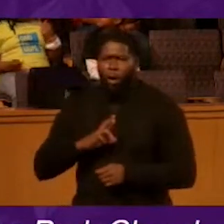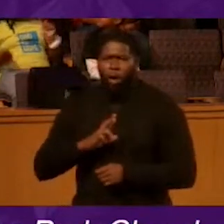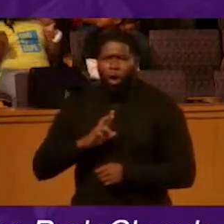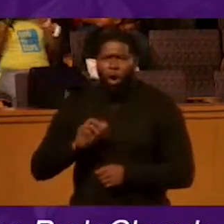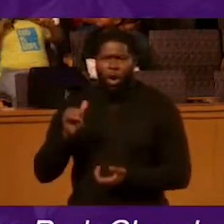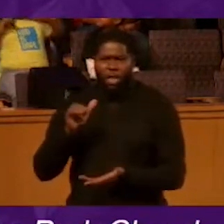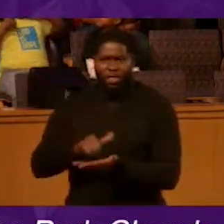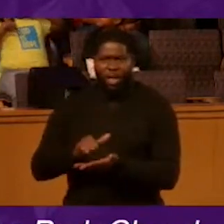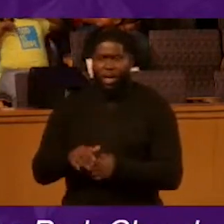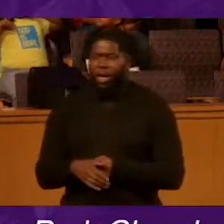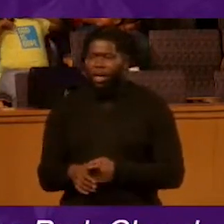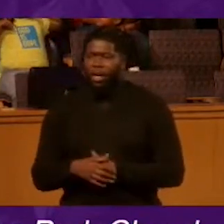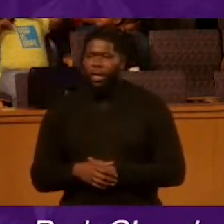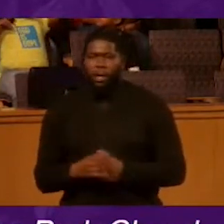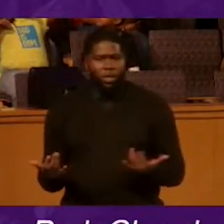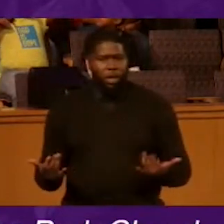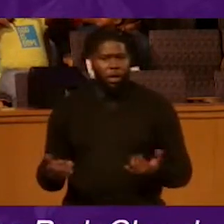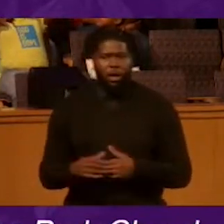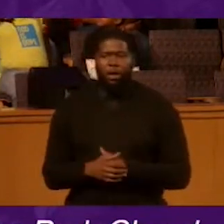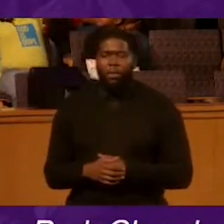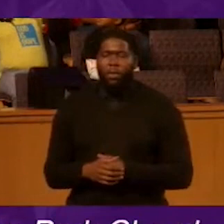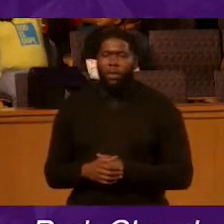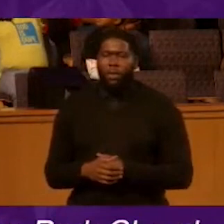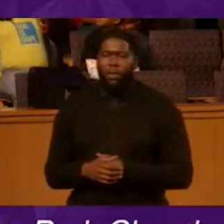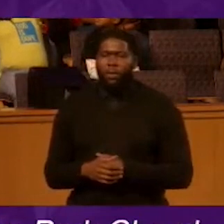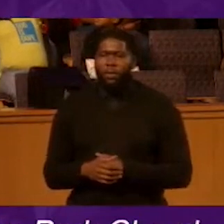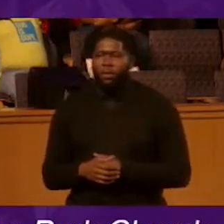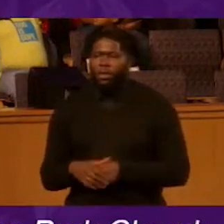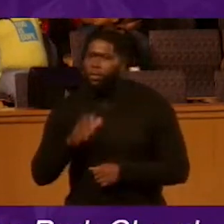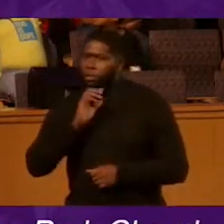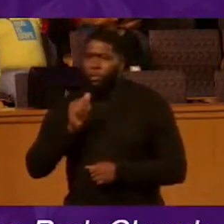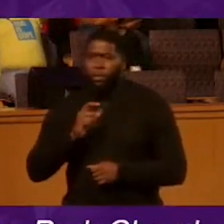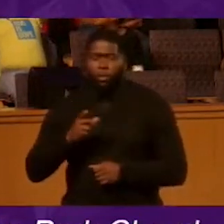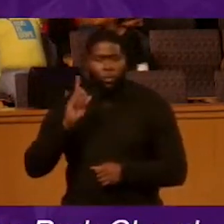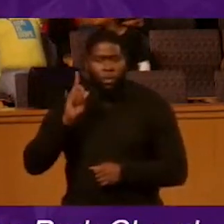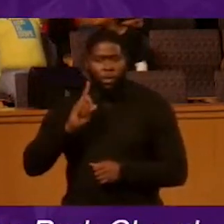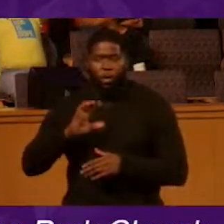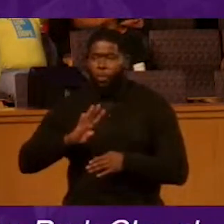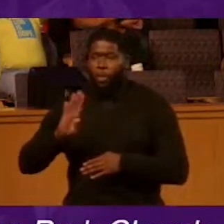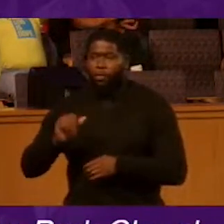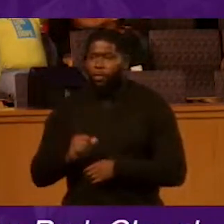doing now? Are they here for the summer or? Well, I have no idea where they'll be